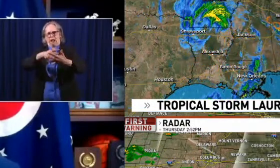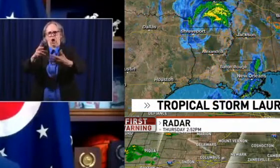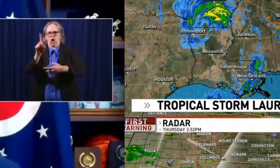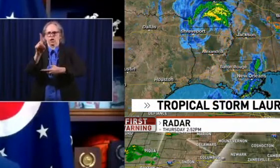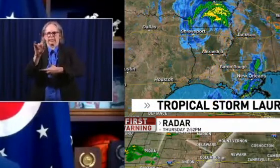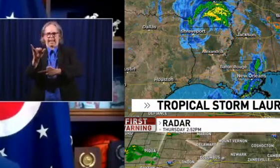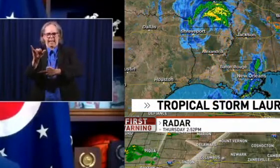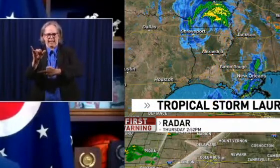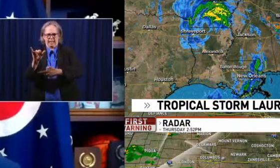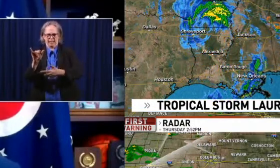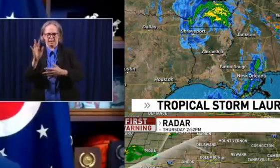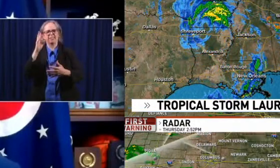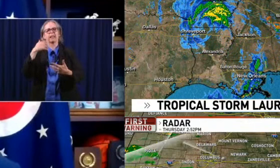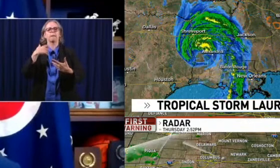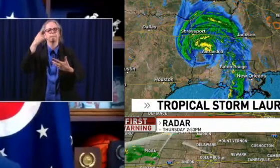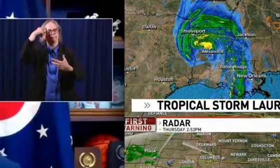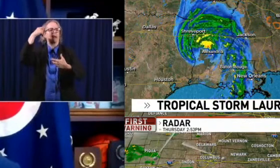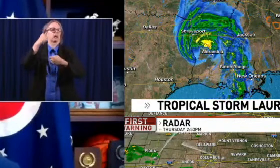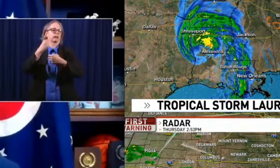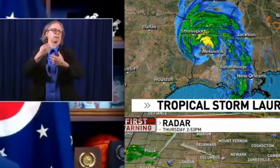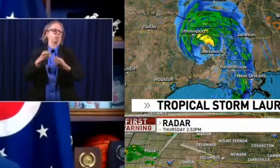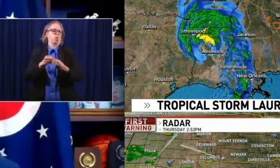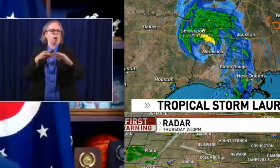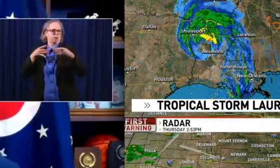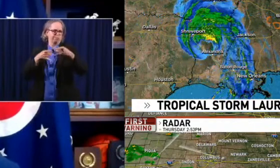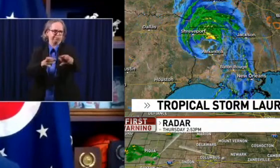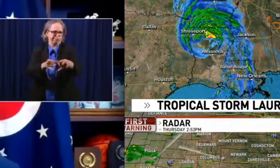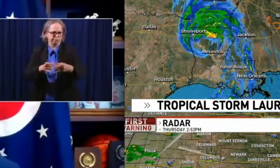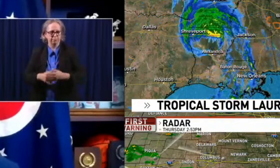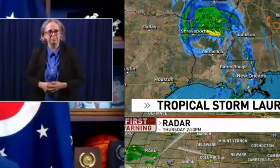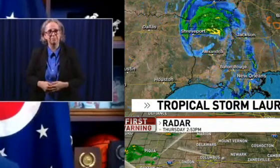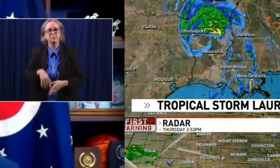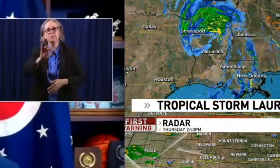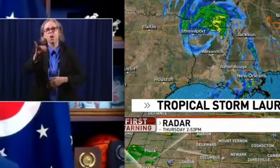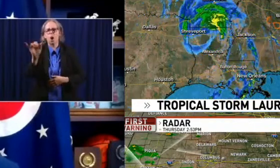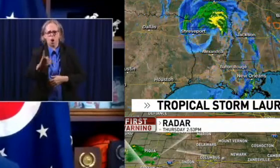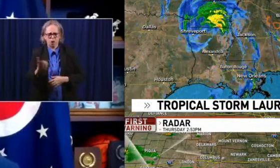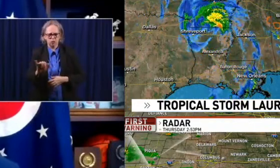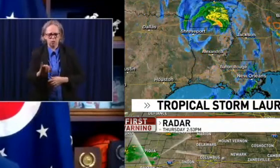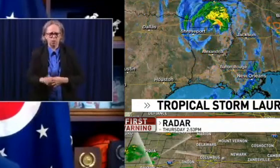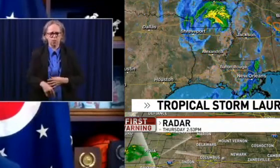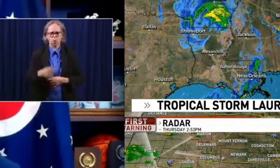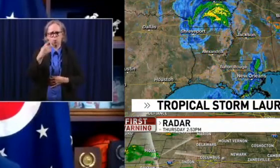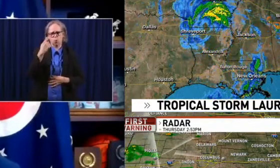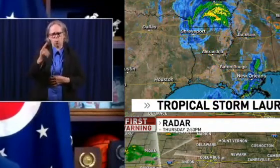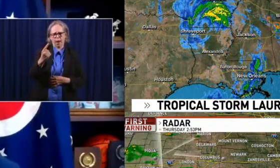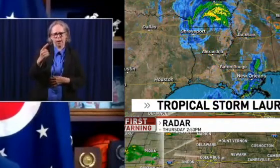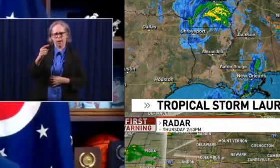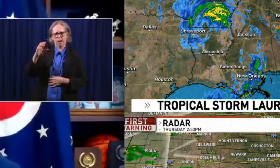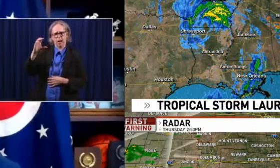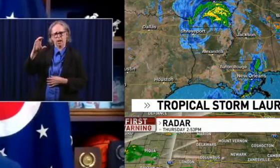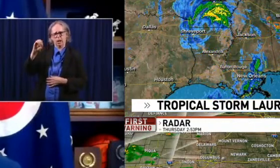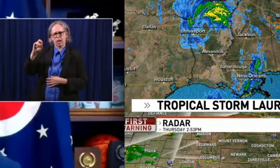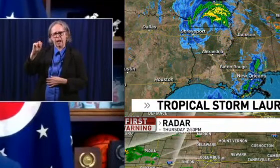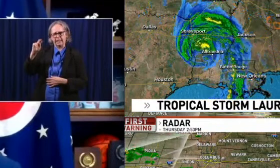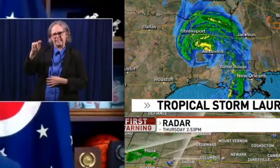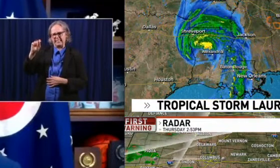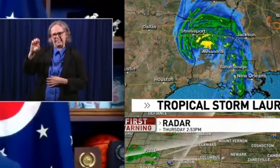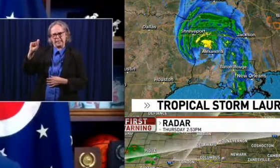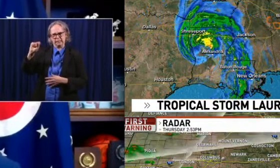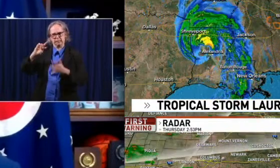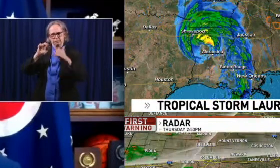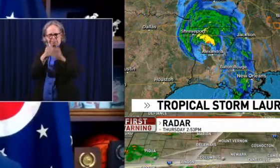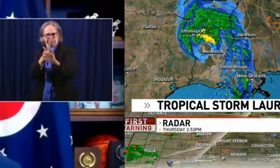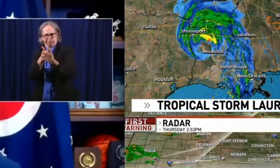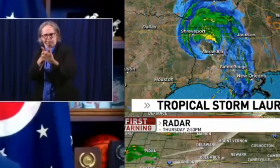these things work. Additionally, when we say one contest, what that clarifies as well is you may